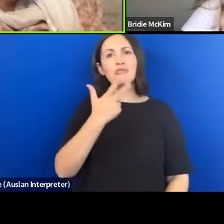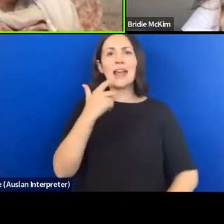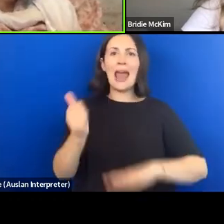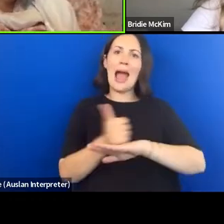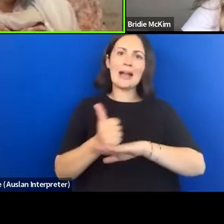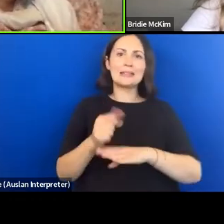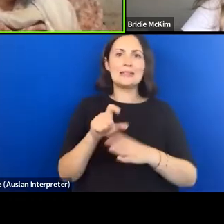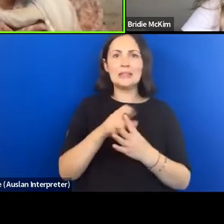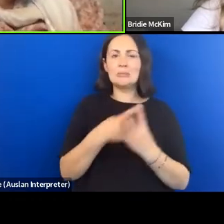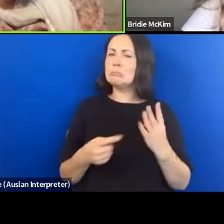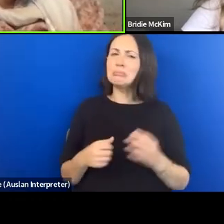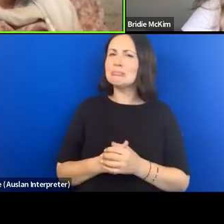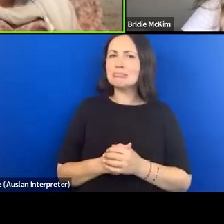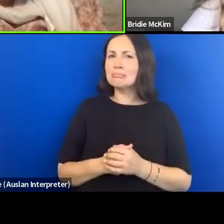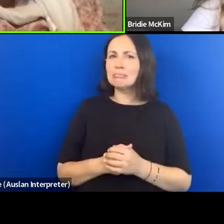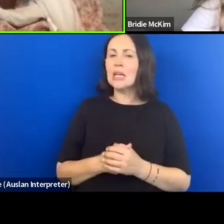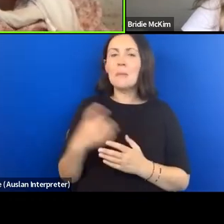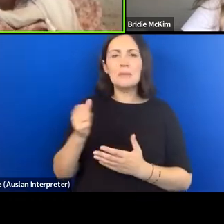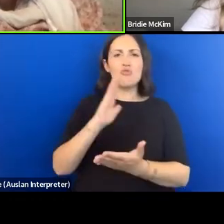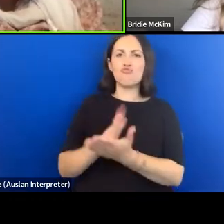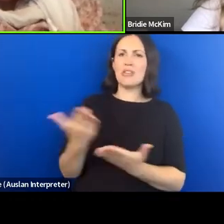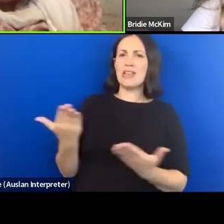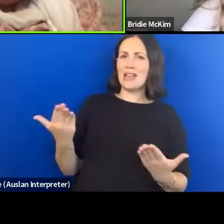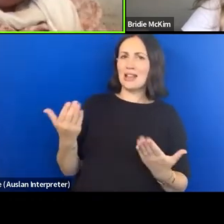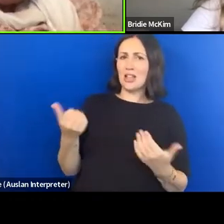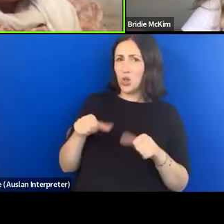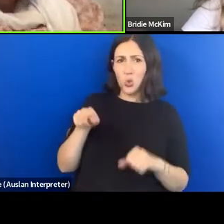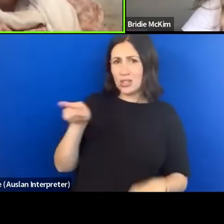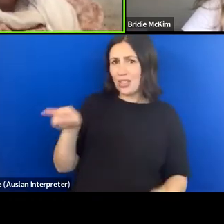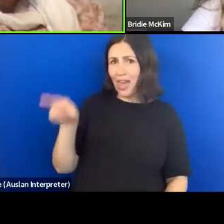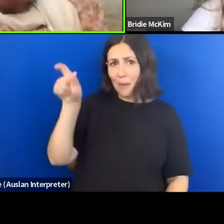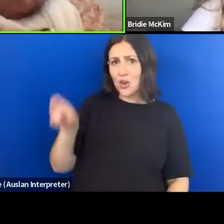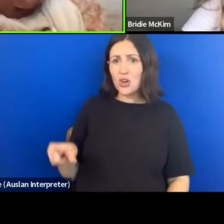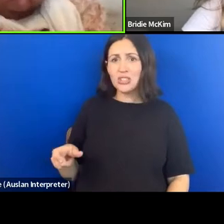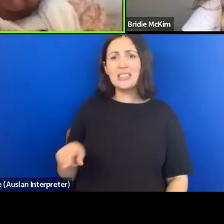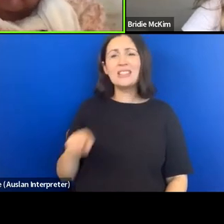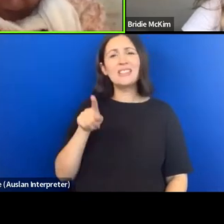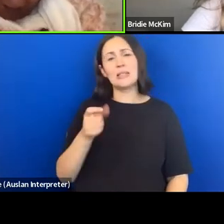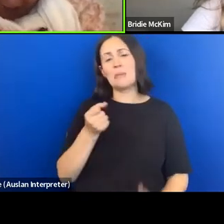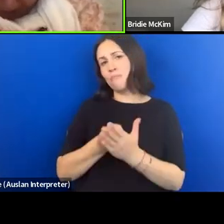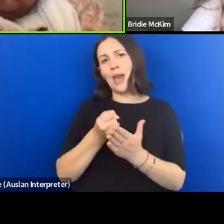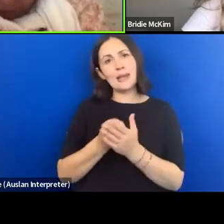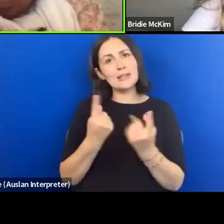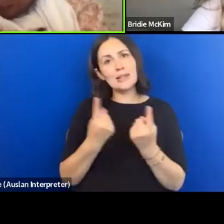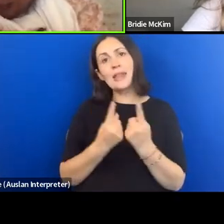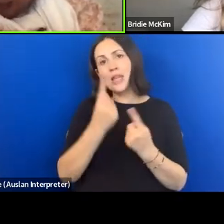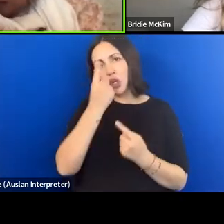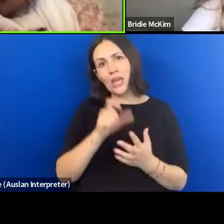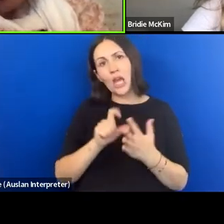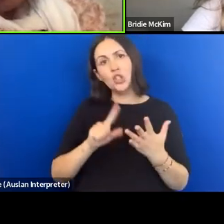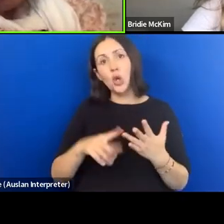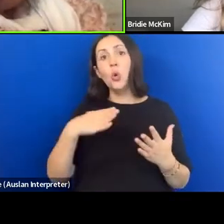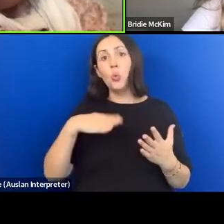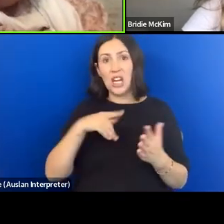two, you know, basic things that really need to be